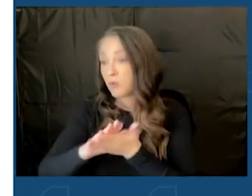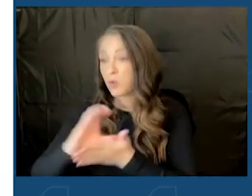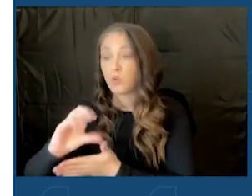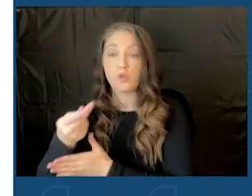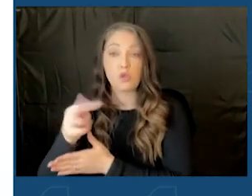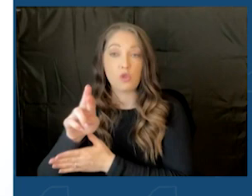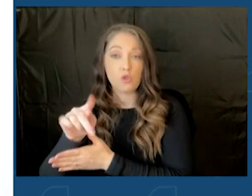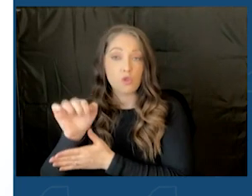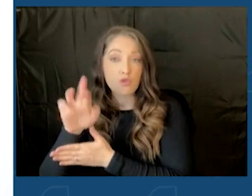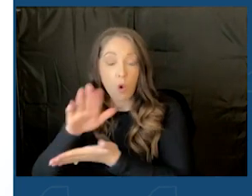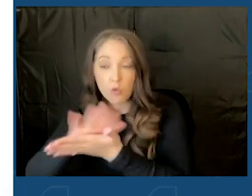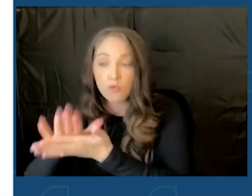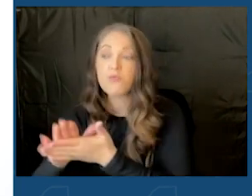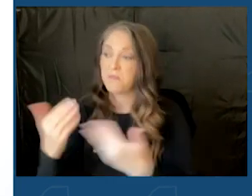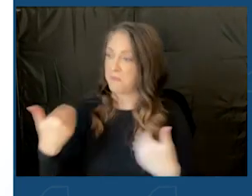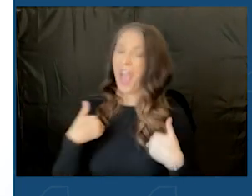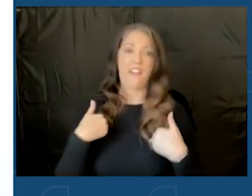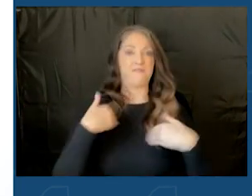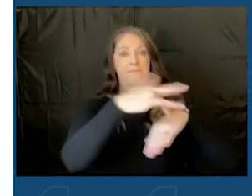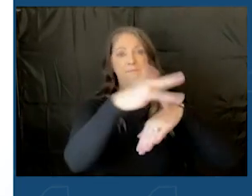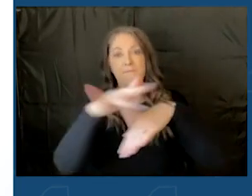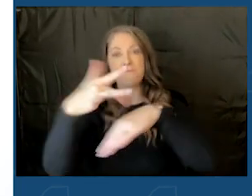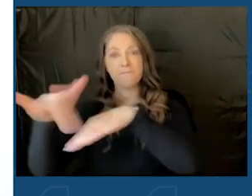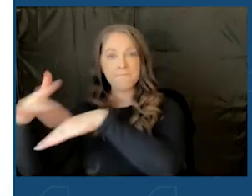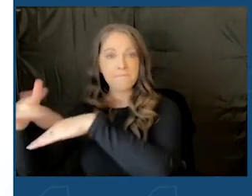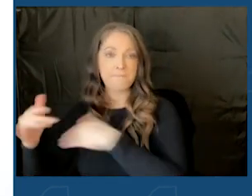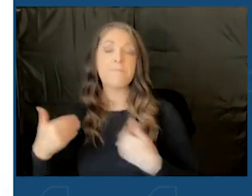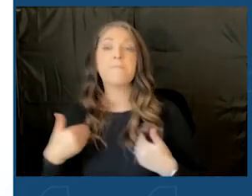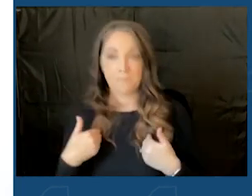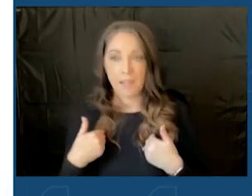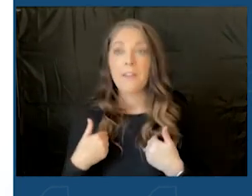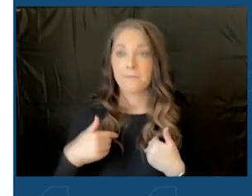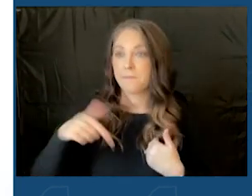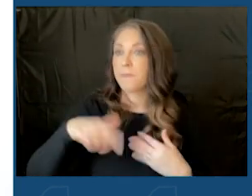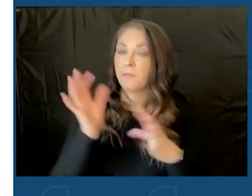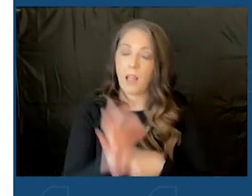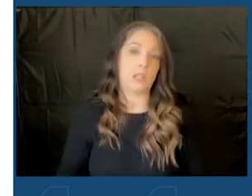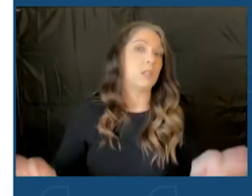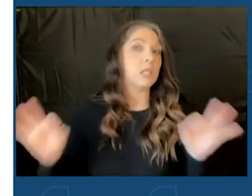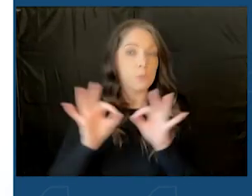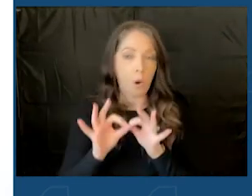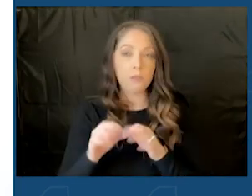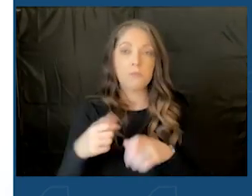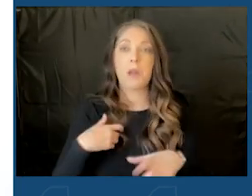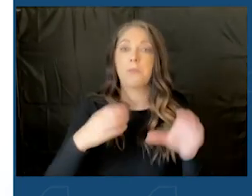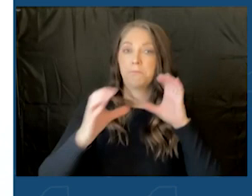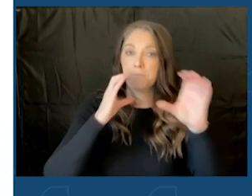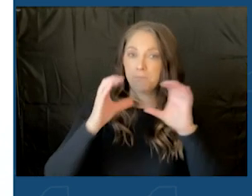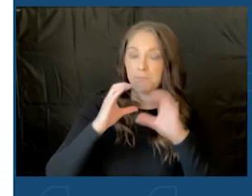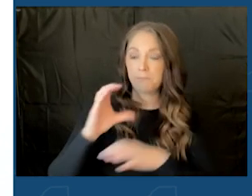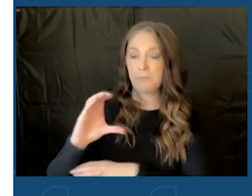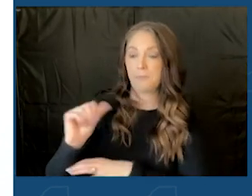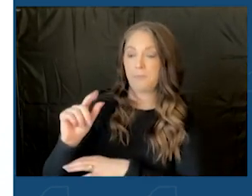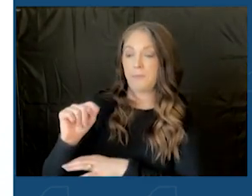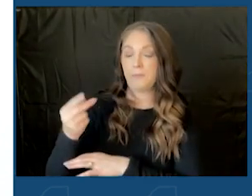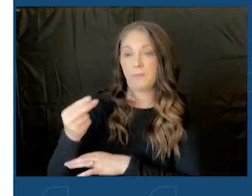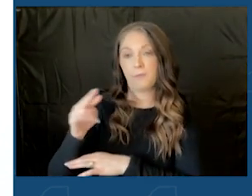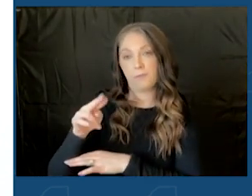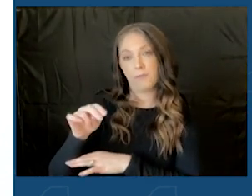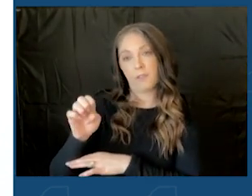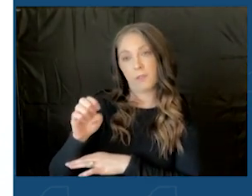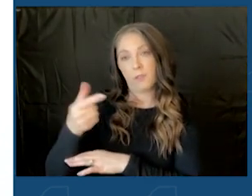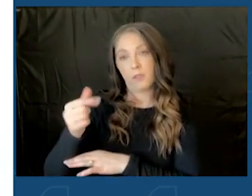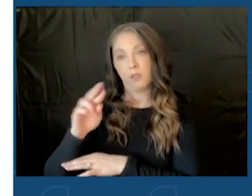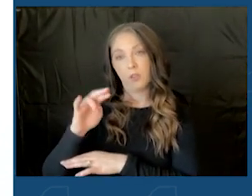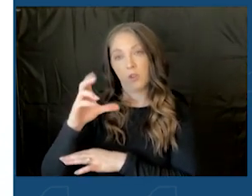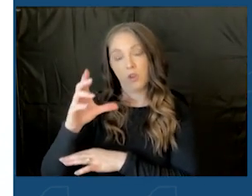have plenty stockpiled. This is important to me as I have conversations with Catherine Garcia, head of our state operations, to make sure that we are